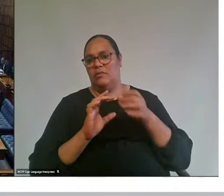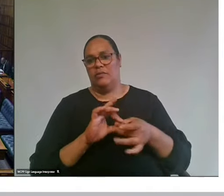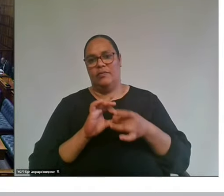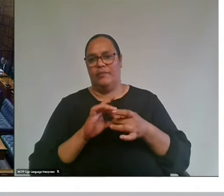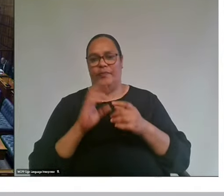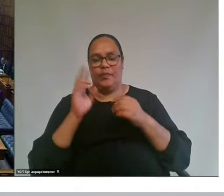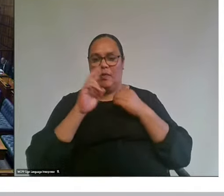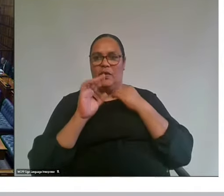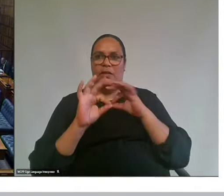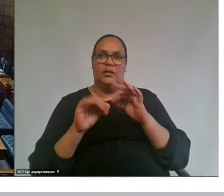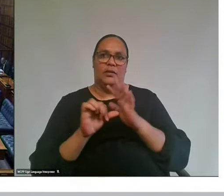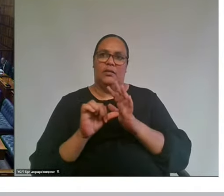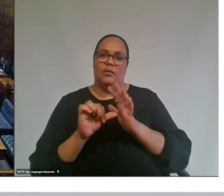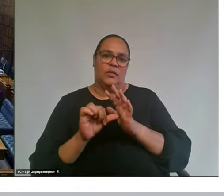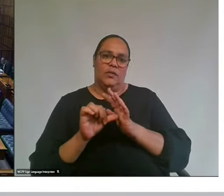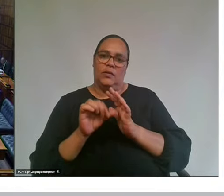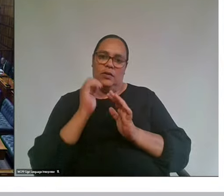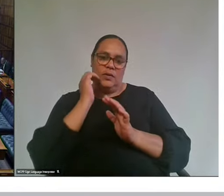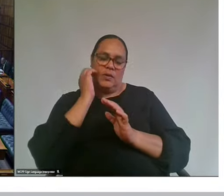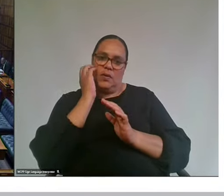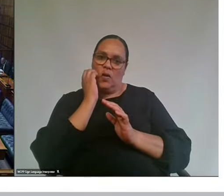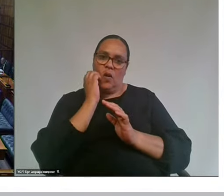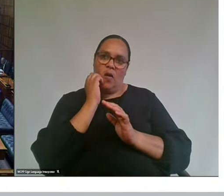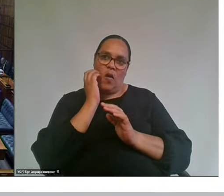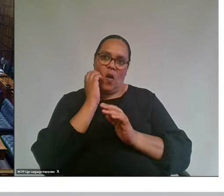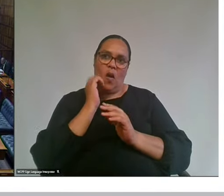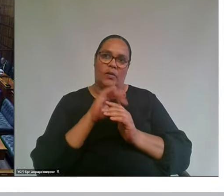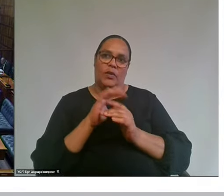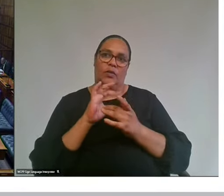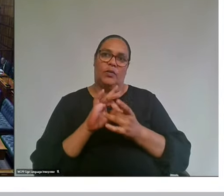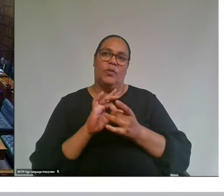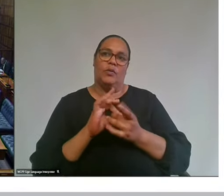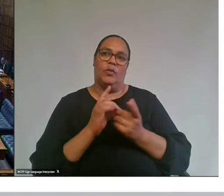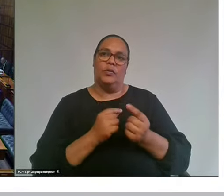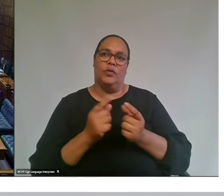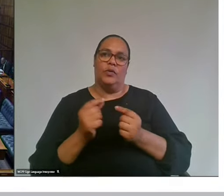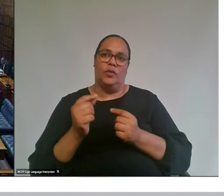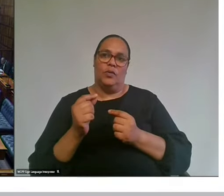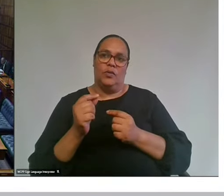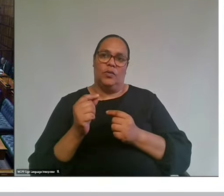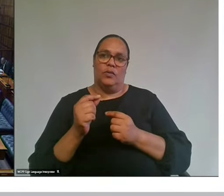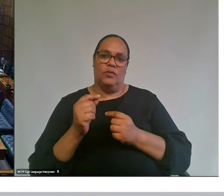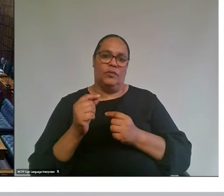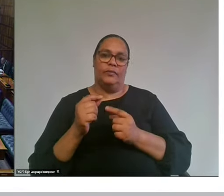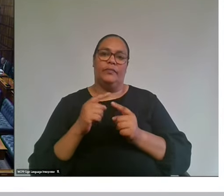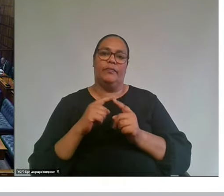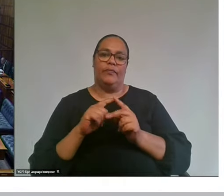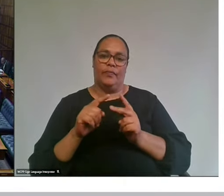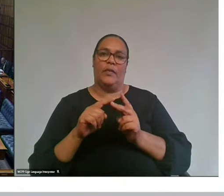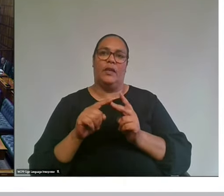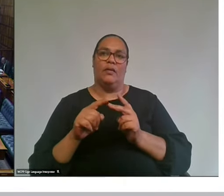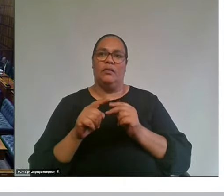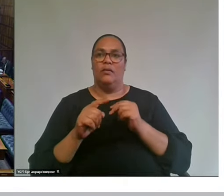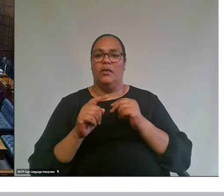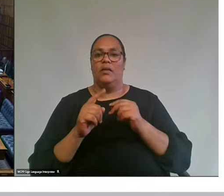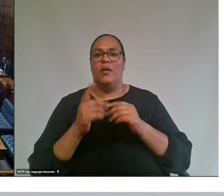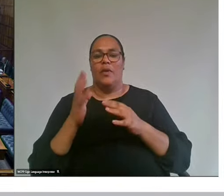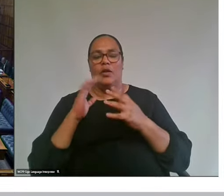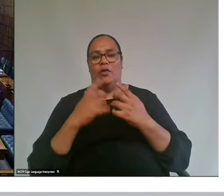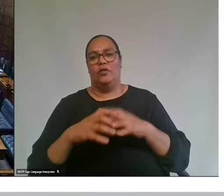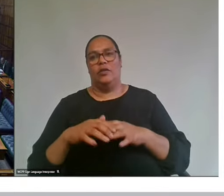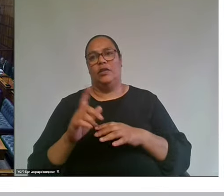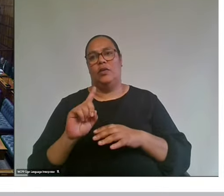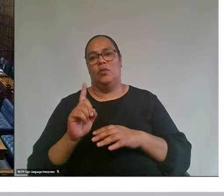very important um commitment that you would have done uh considering